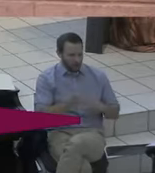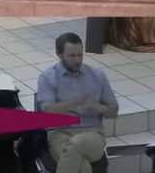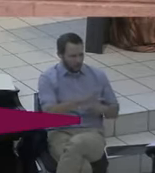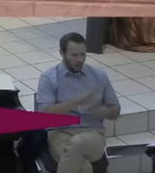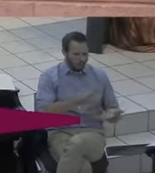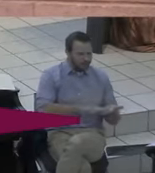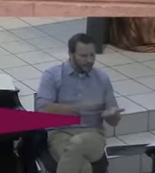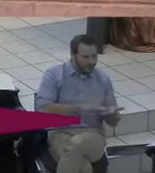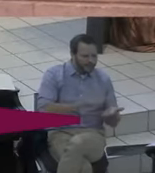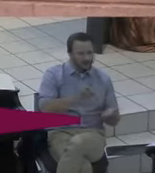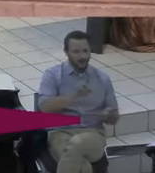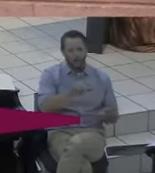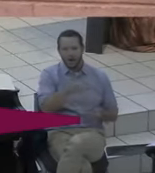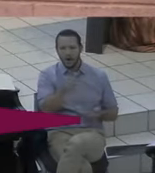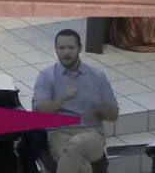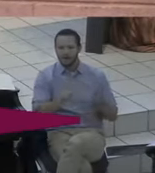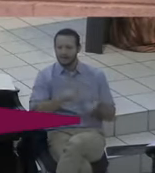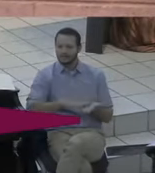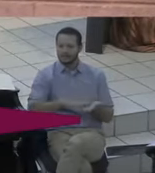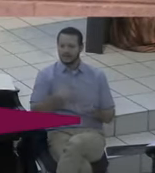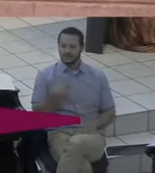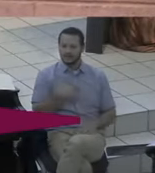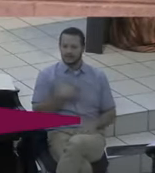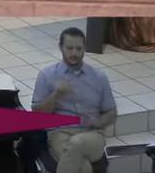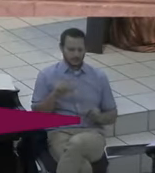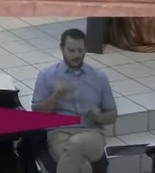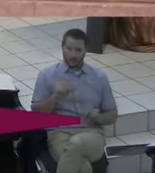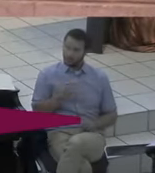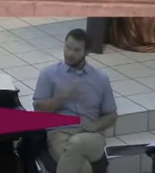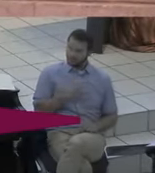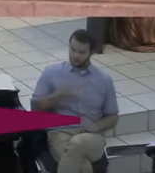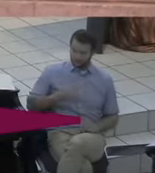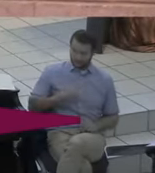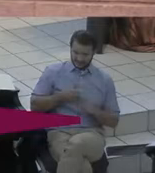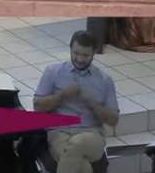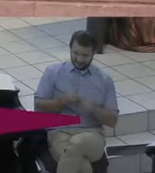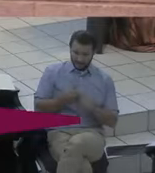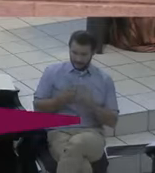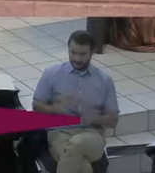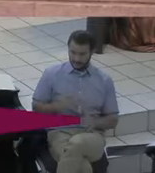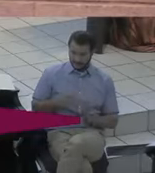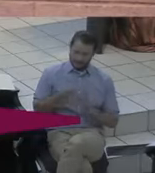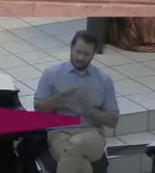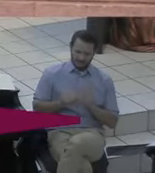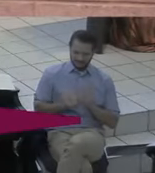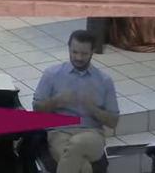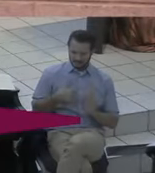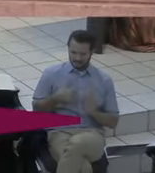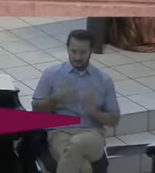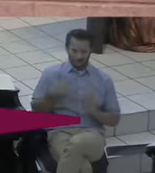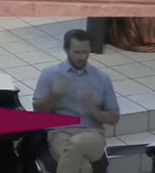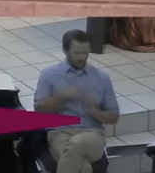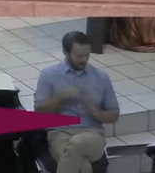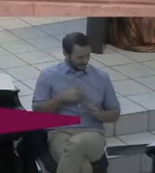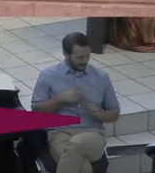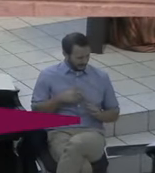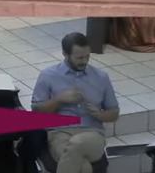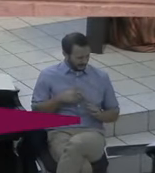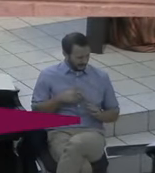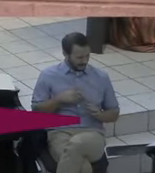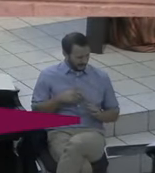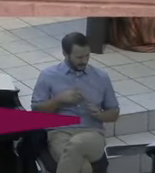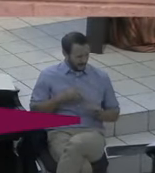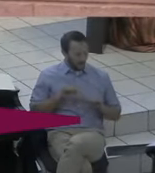else. Yet, as Christ's apostles, we could have imposed our authority over you.